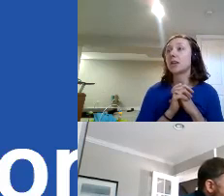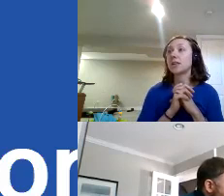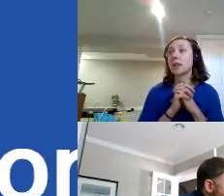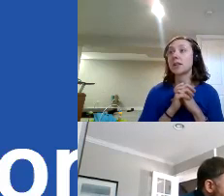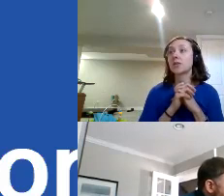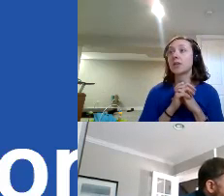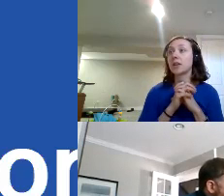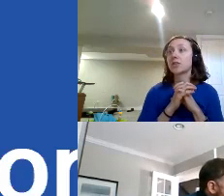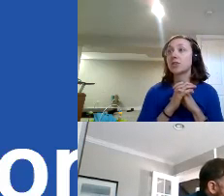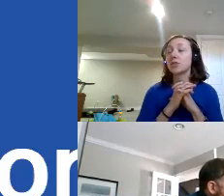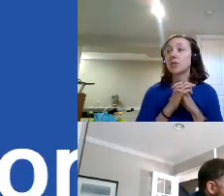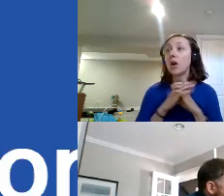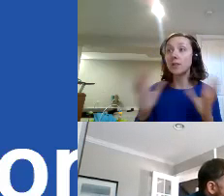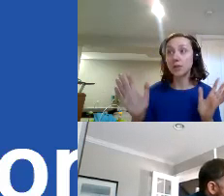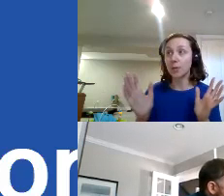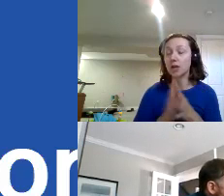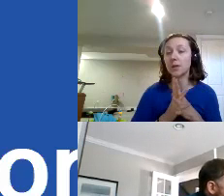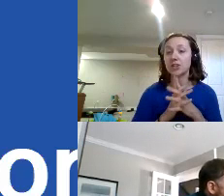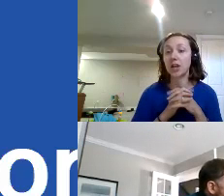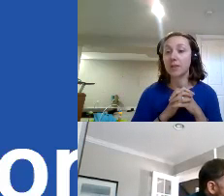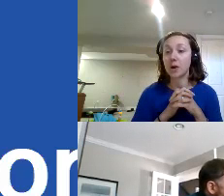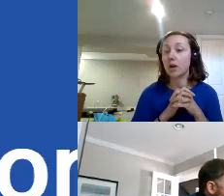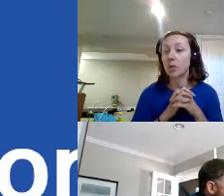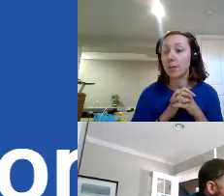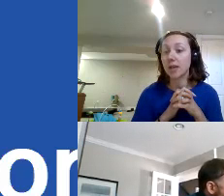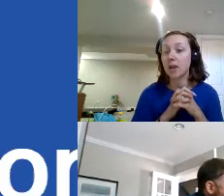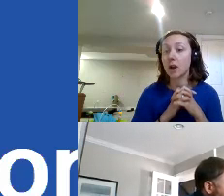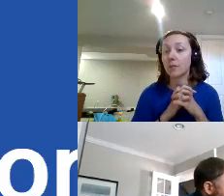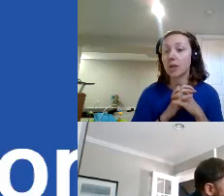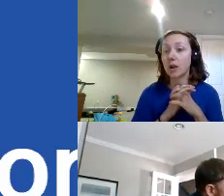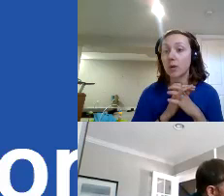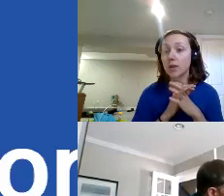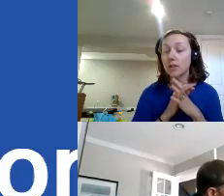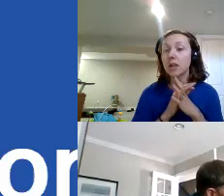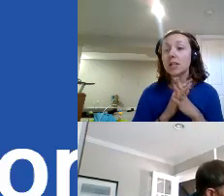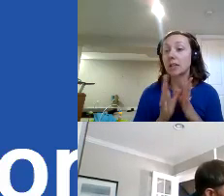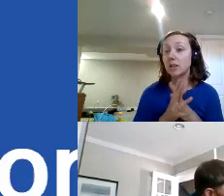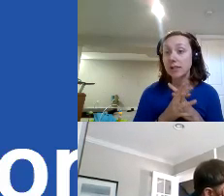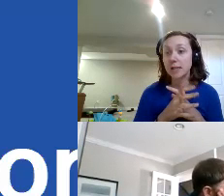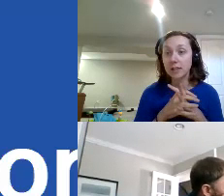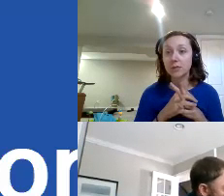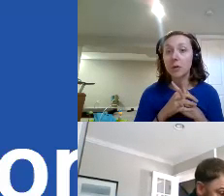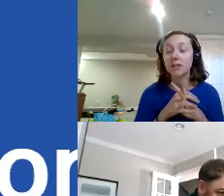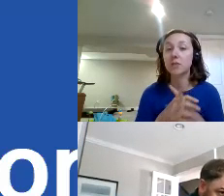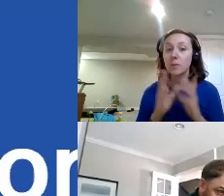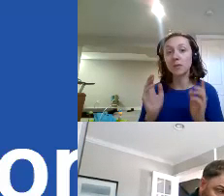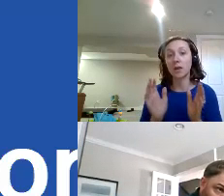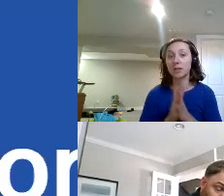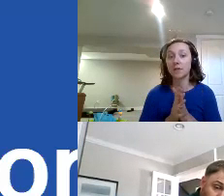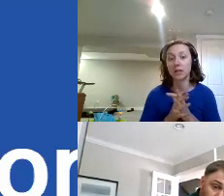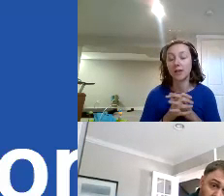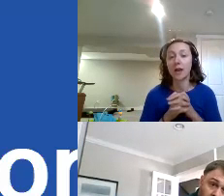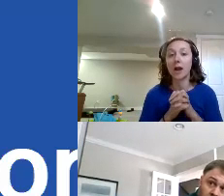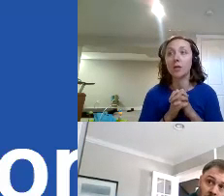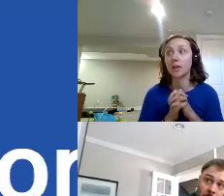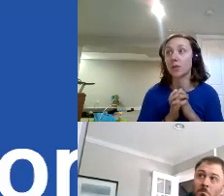can definitely send out the link to all of these webinars. We actually have them all on a website, along with a technical assistance request form. So I